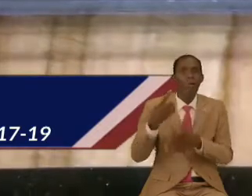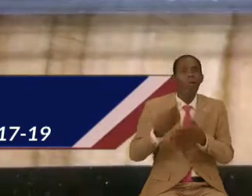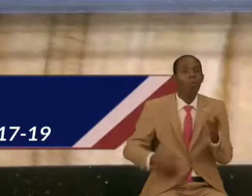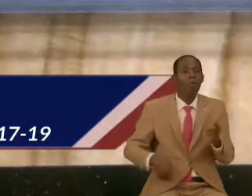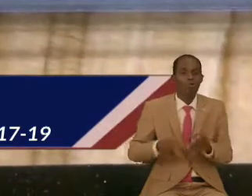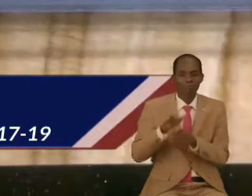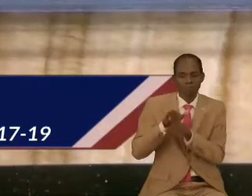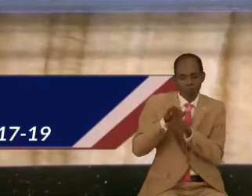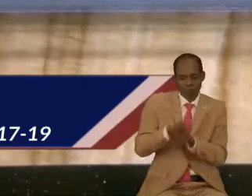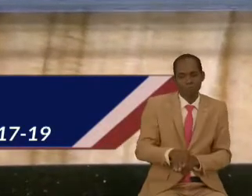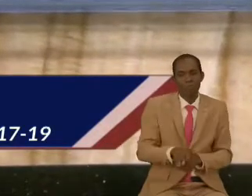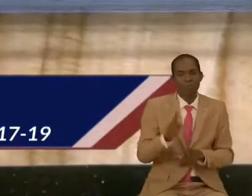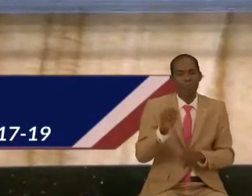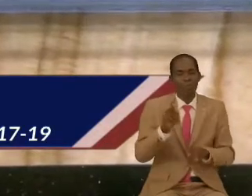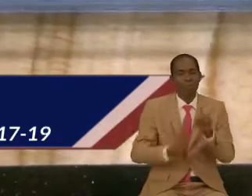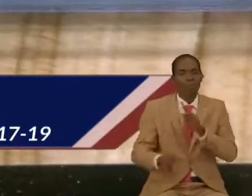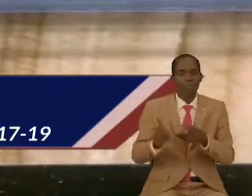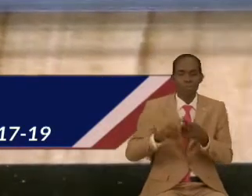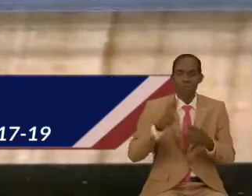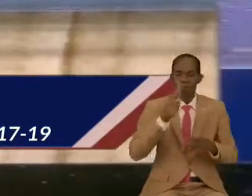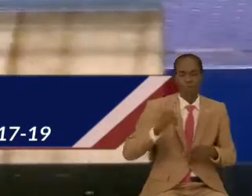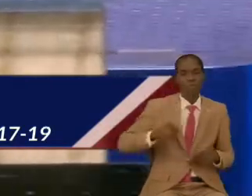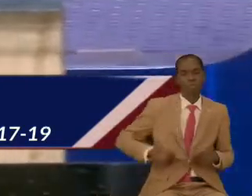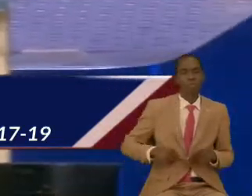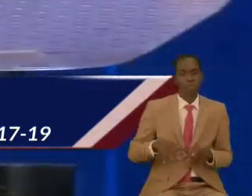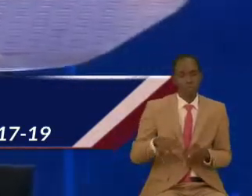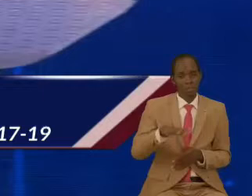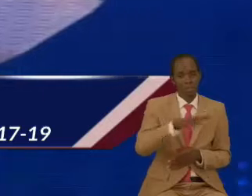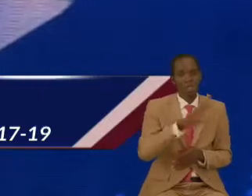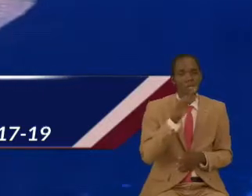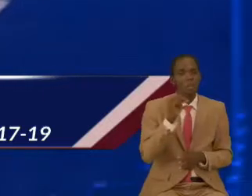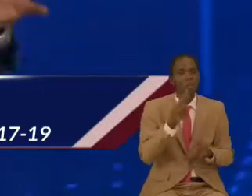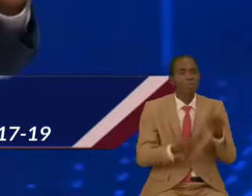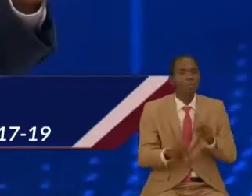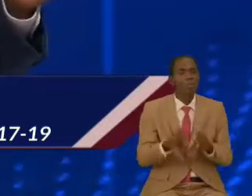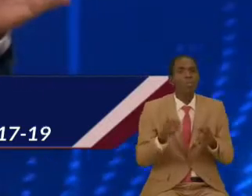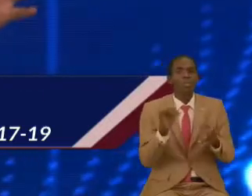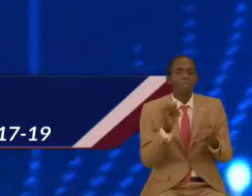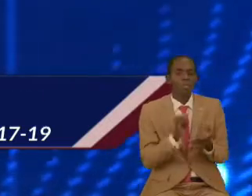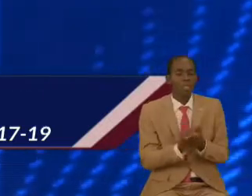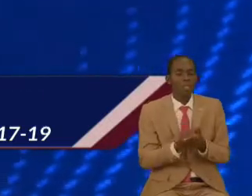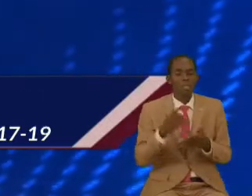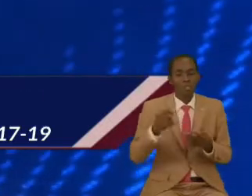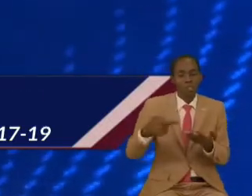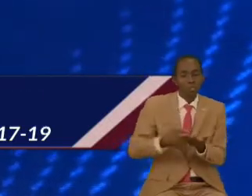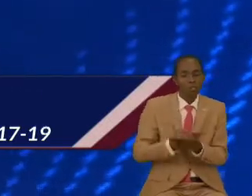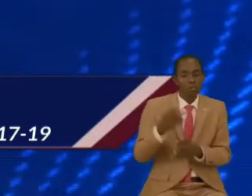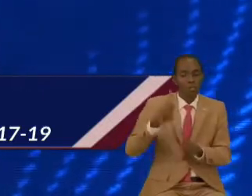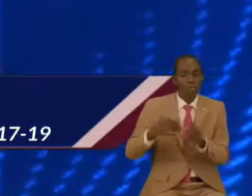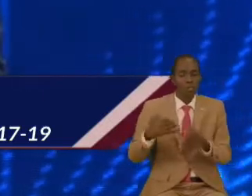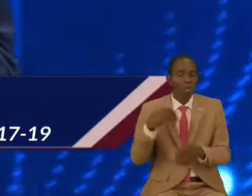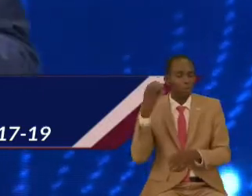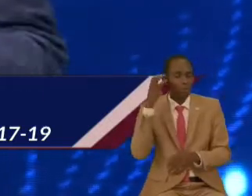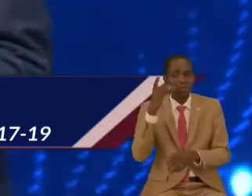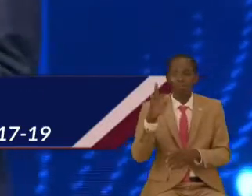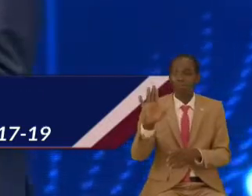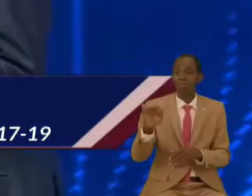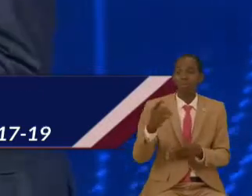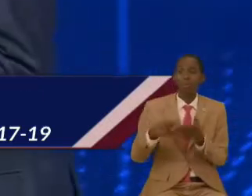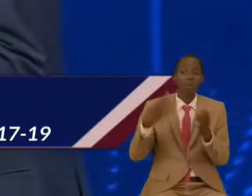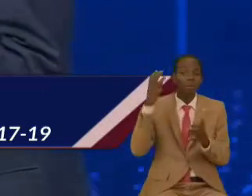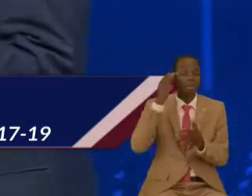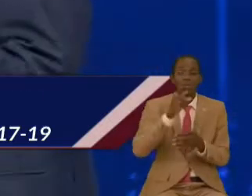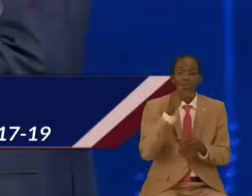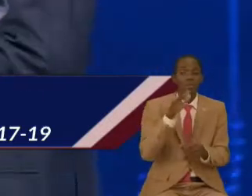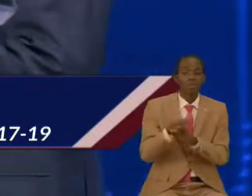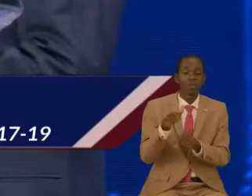be circumcised. These are the people, the gospel the people have heard, they said that's not enough. The